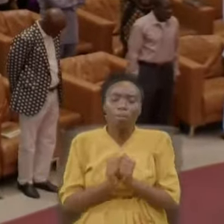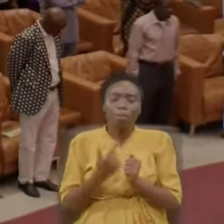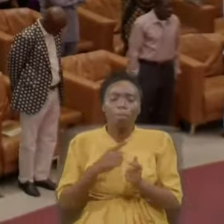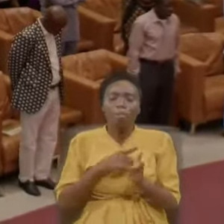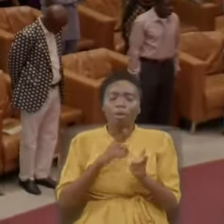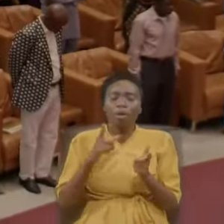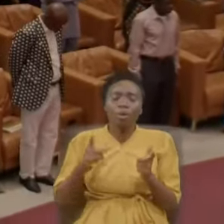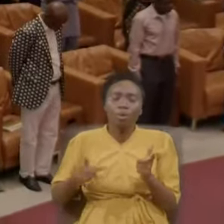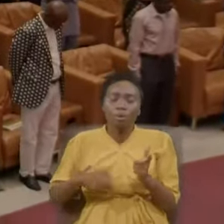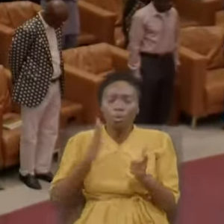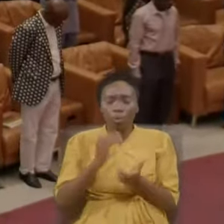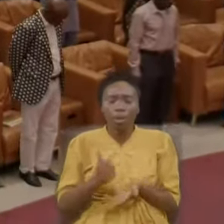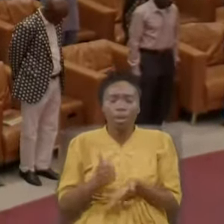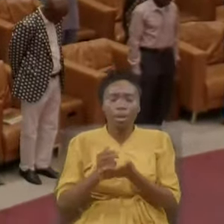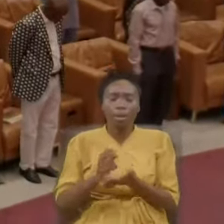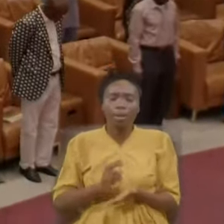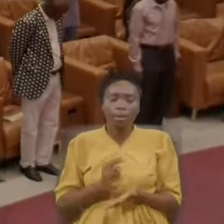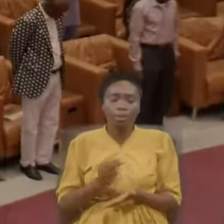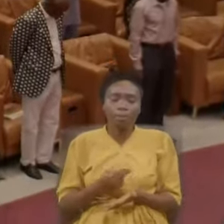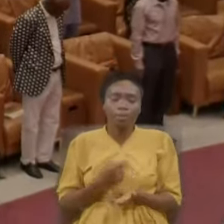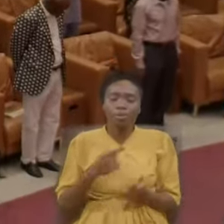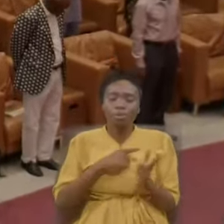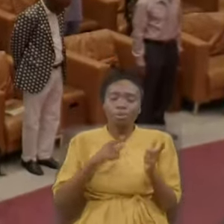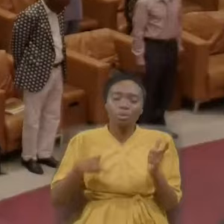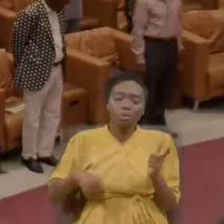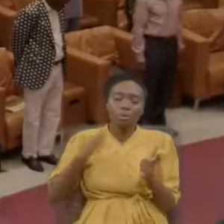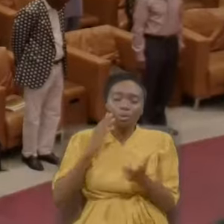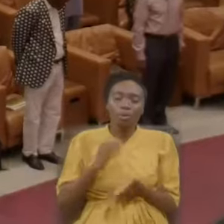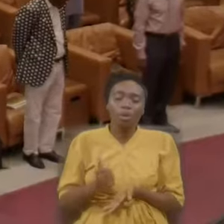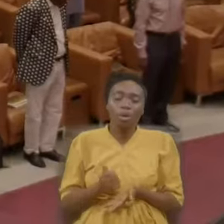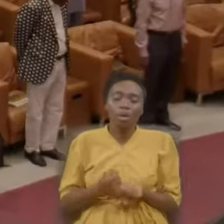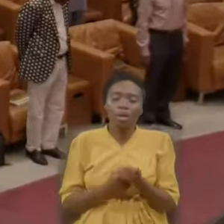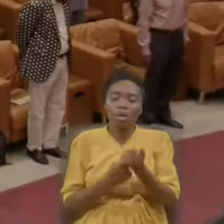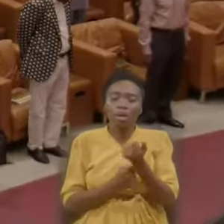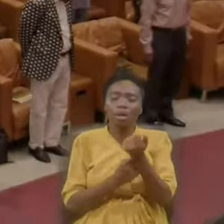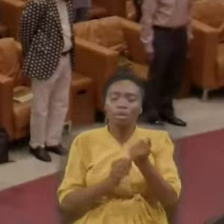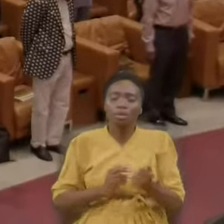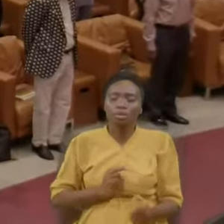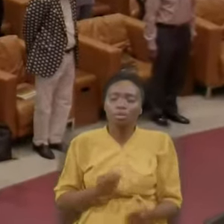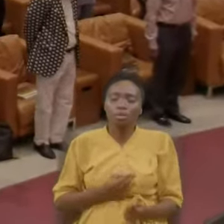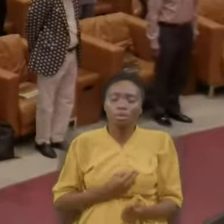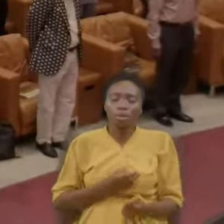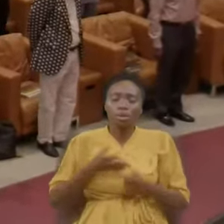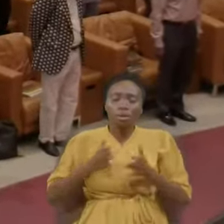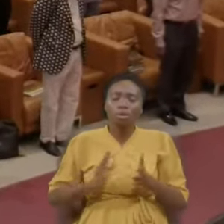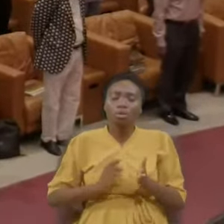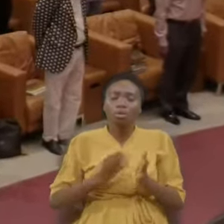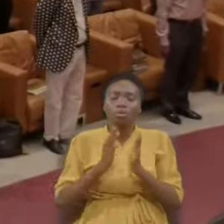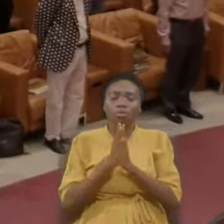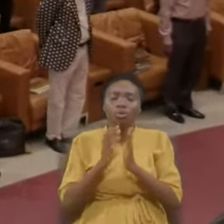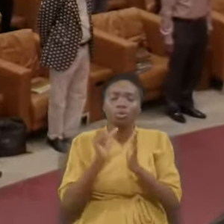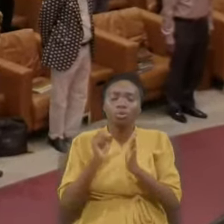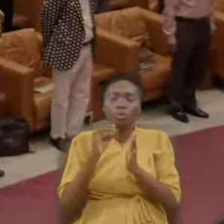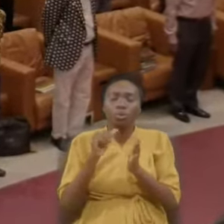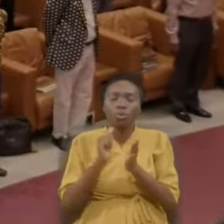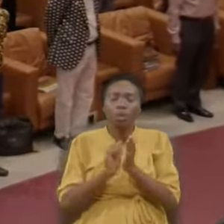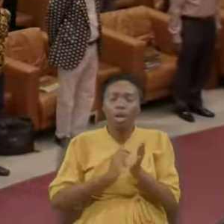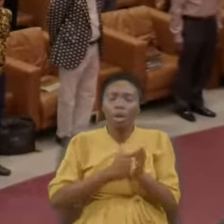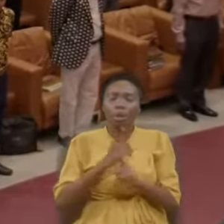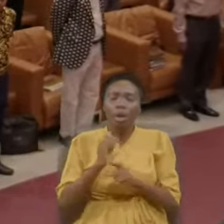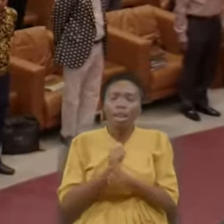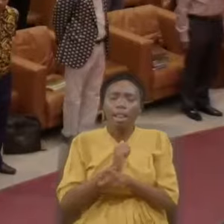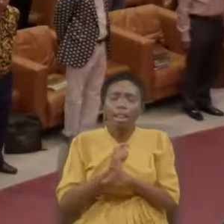Lord is going to help us. The Lord is going to assist us. Let's seek the face of God so that our